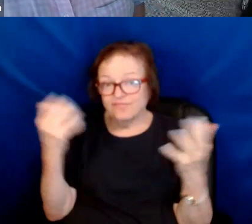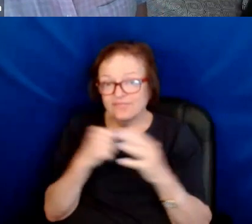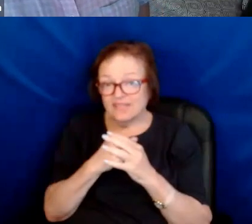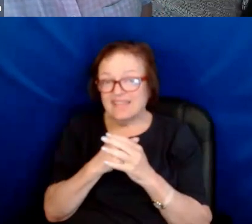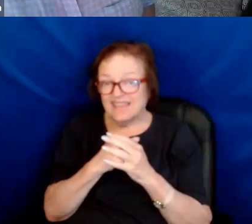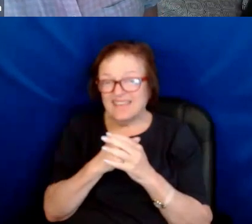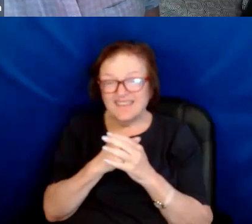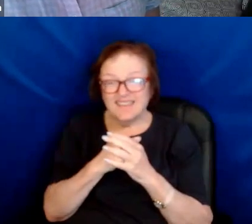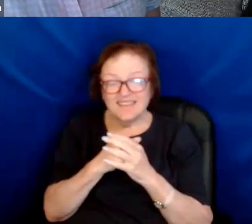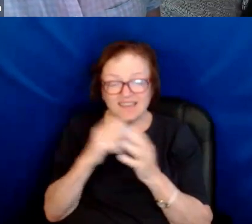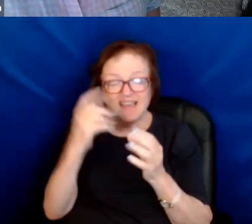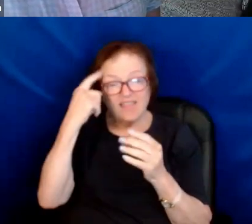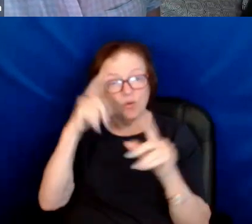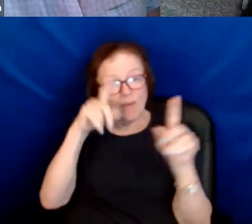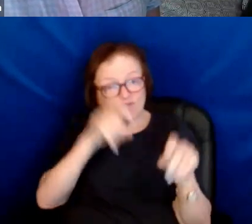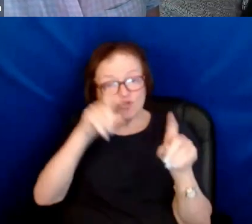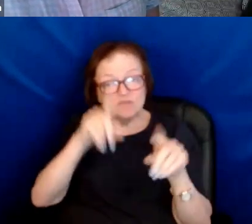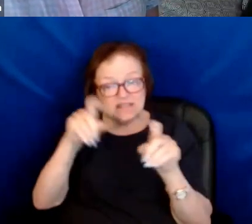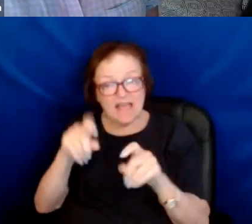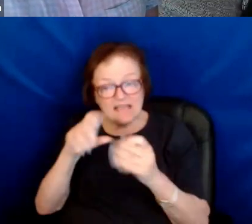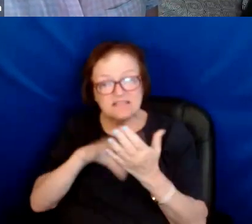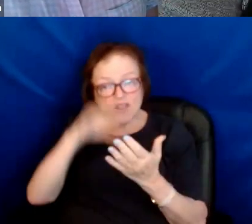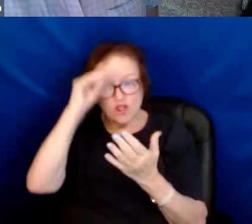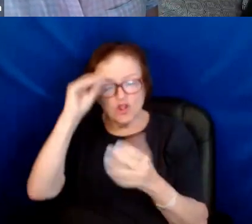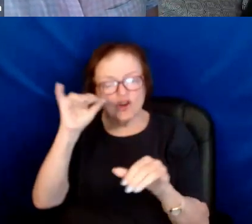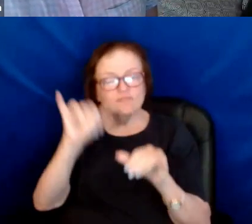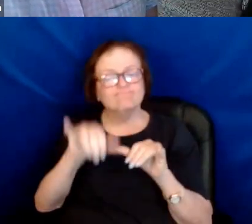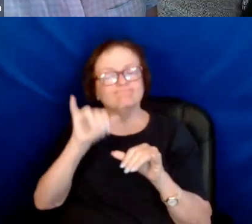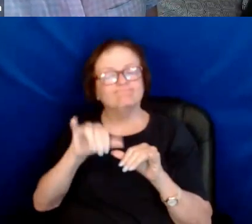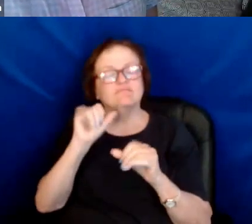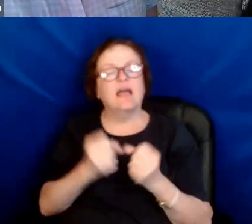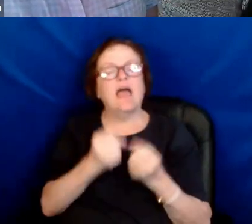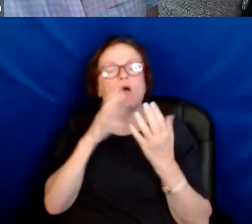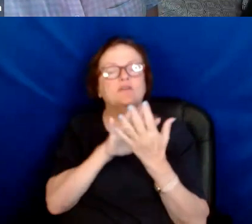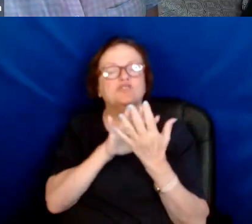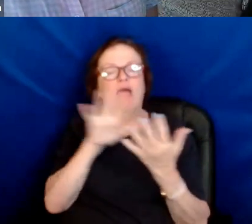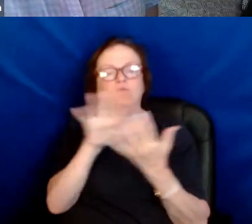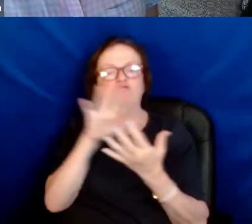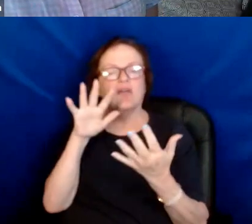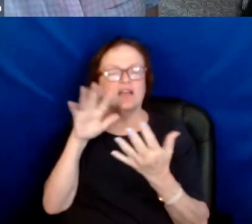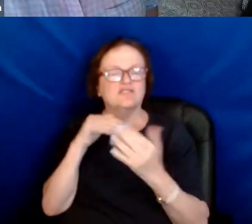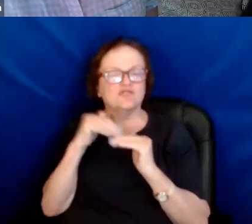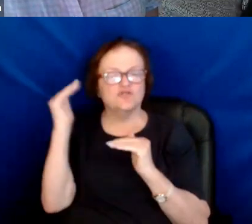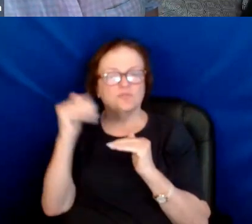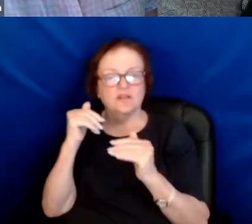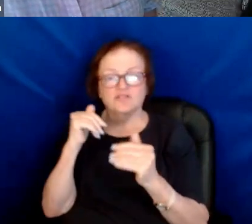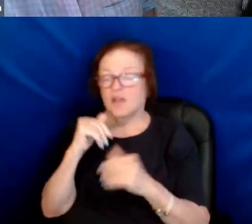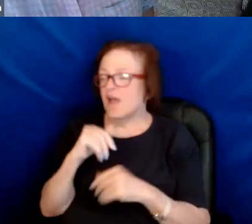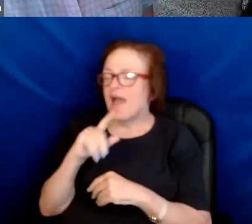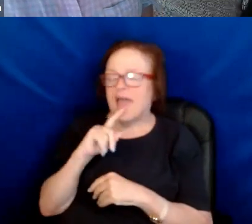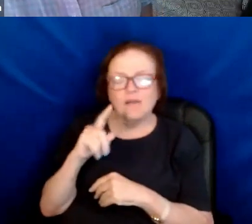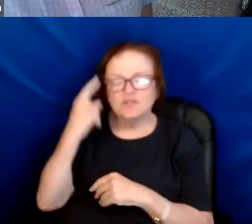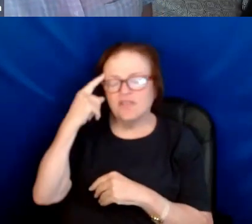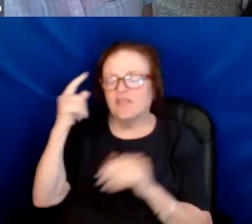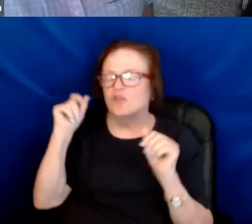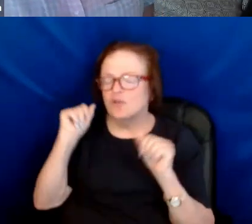I think we've got to test it and learn how much abstraction is just too much for this. I absolutely think you can use it at